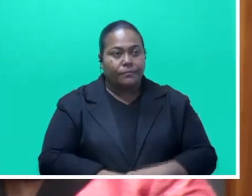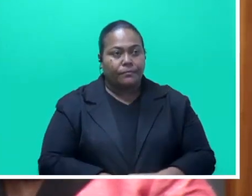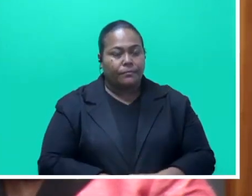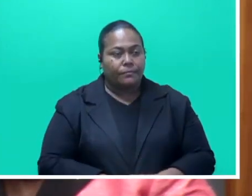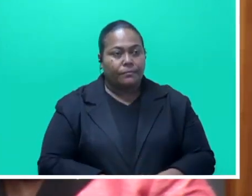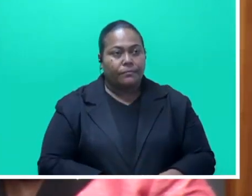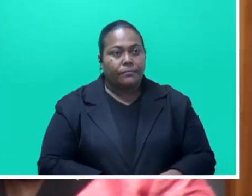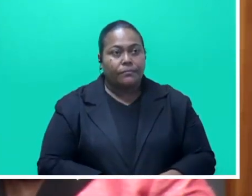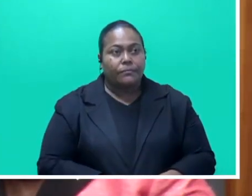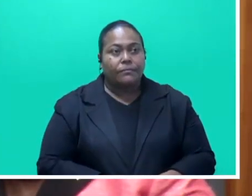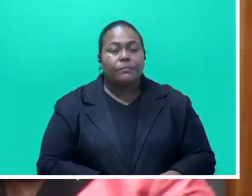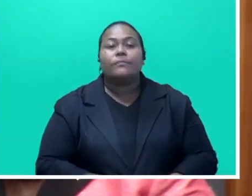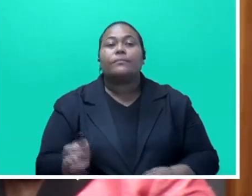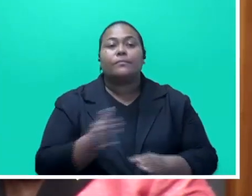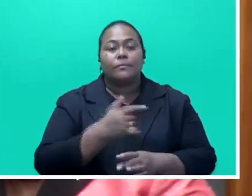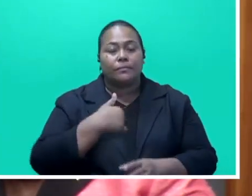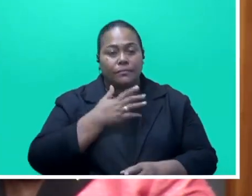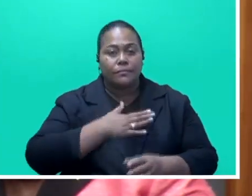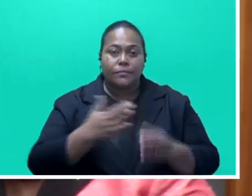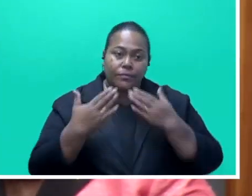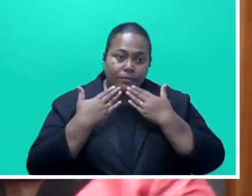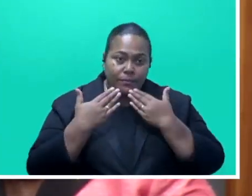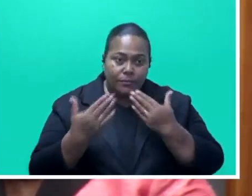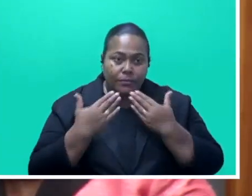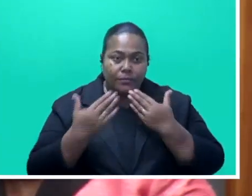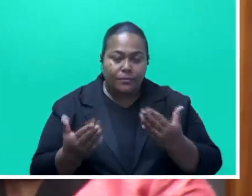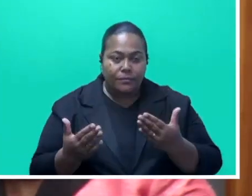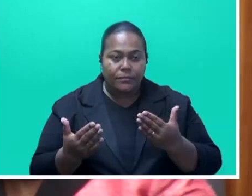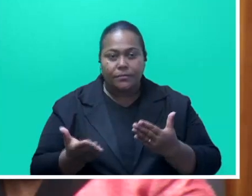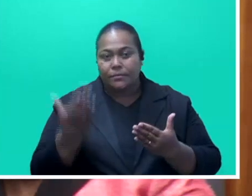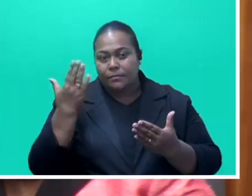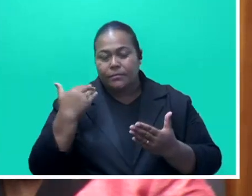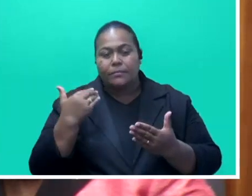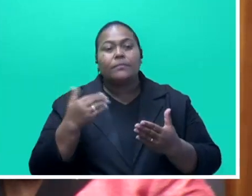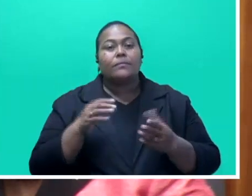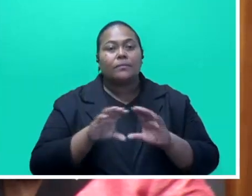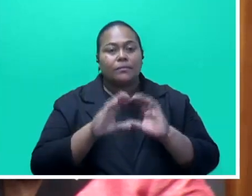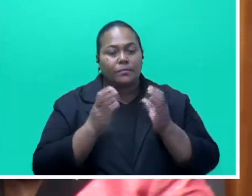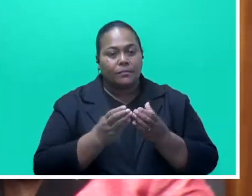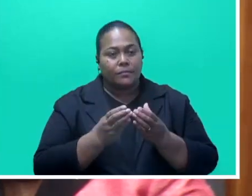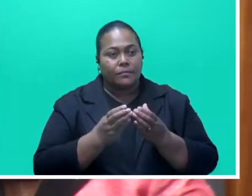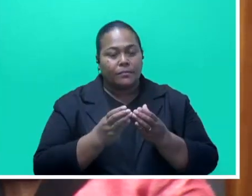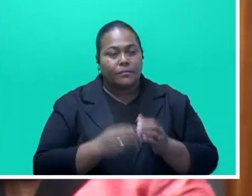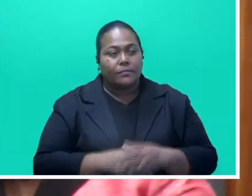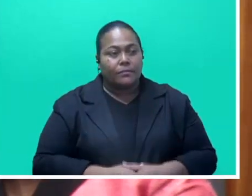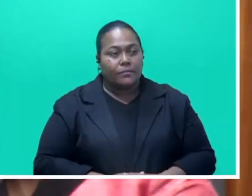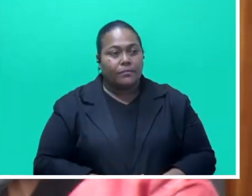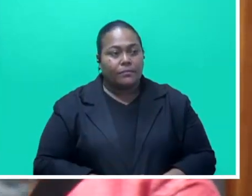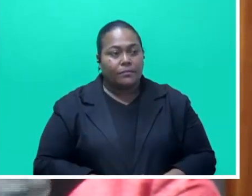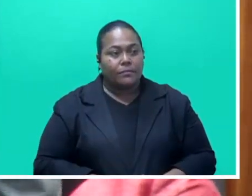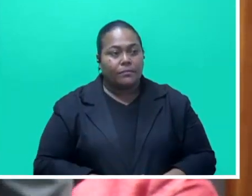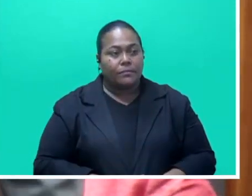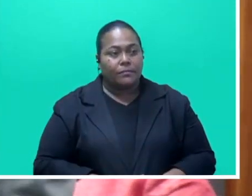that, I would just like to thank the previous PAC committee for scrutinizing the